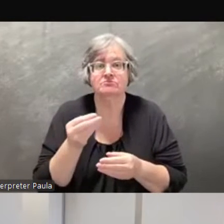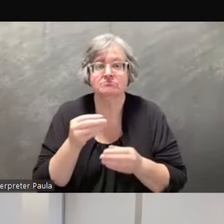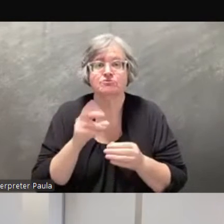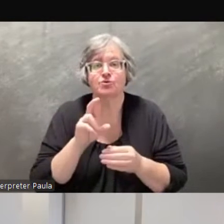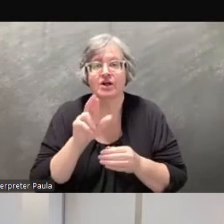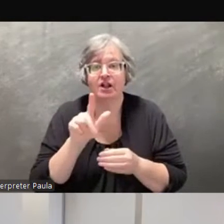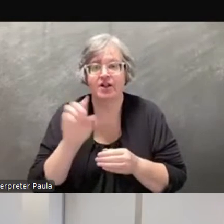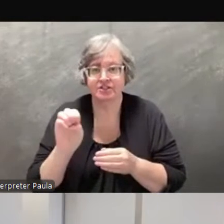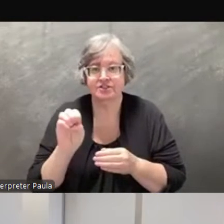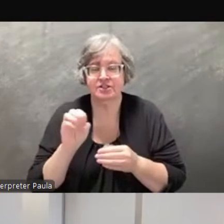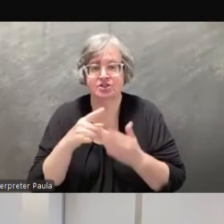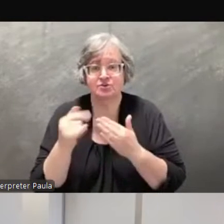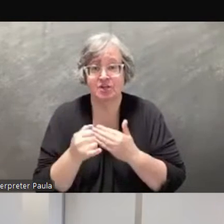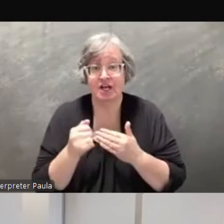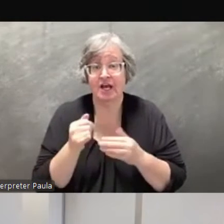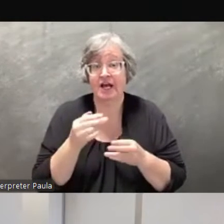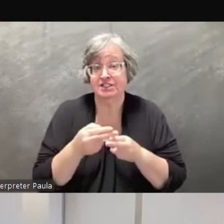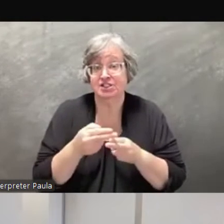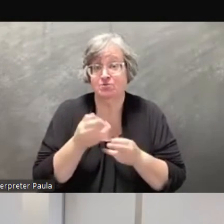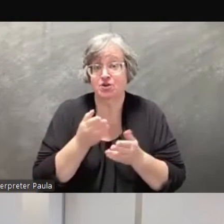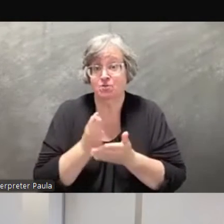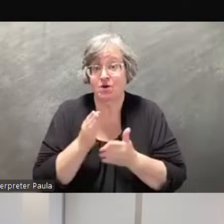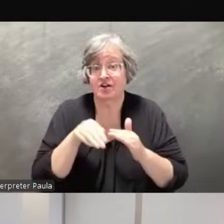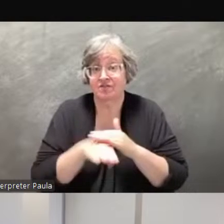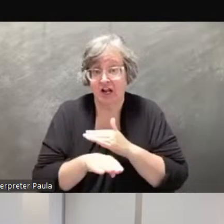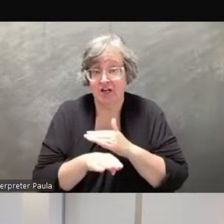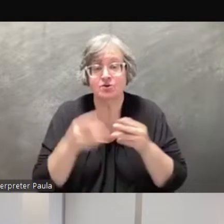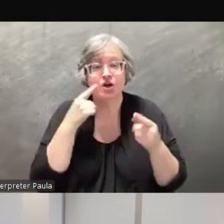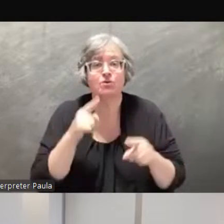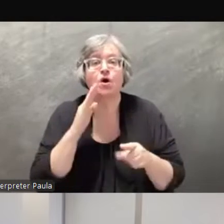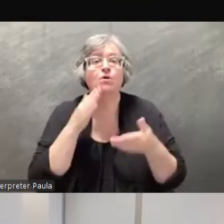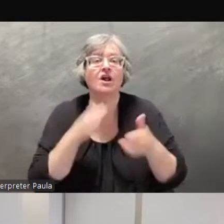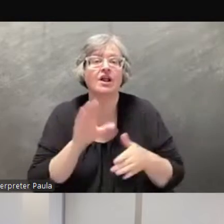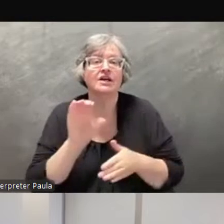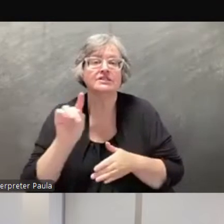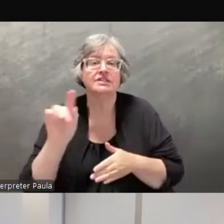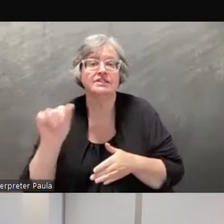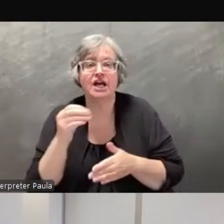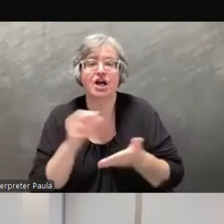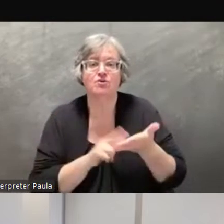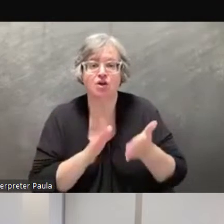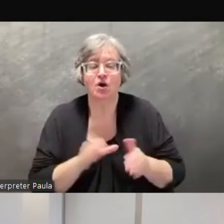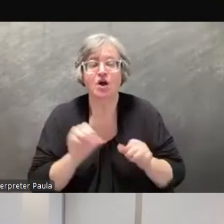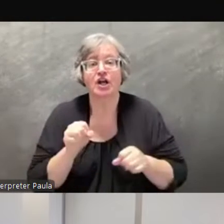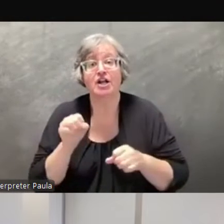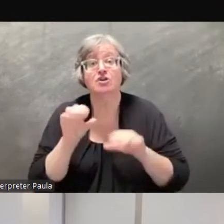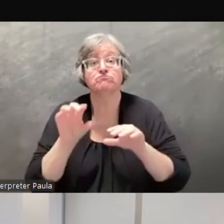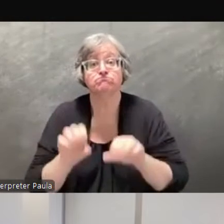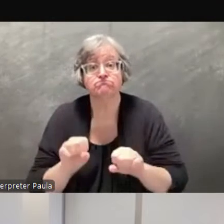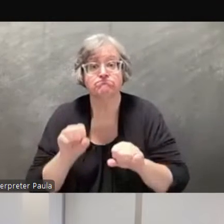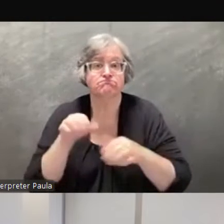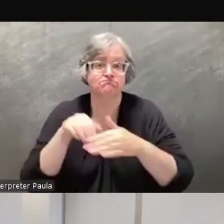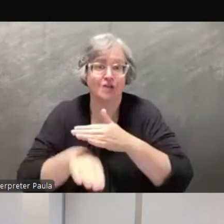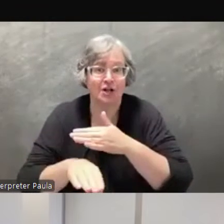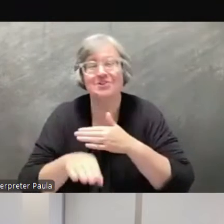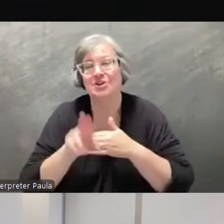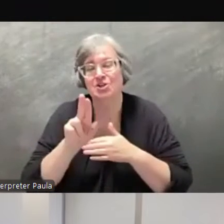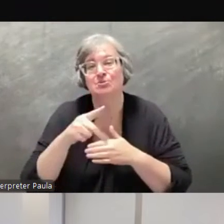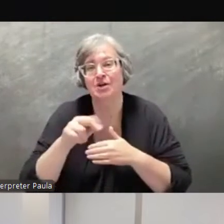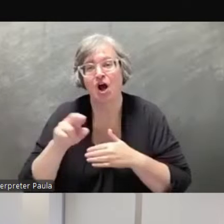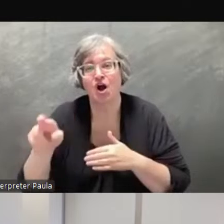The temporary right of entry agreement will allow CTA and its contractors to access UPRR's property, as well as